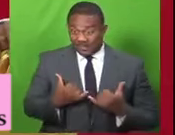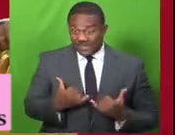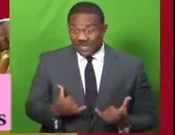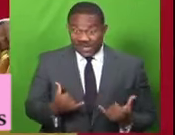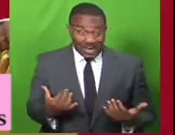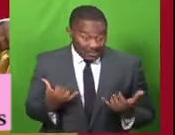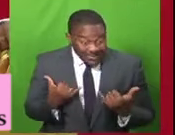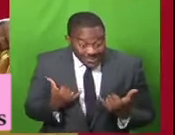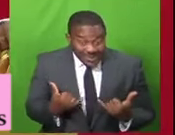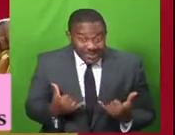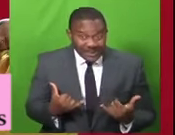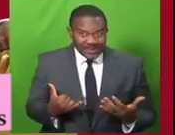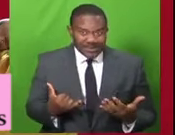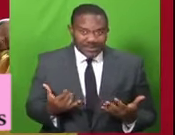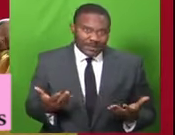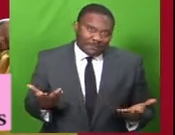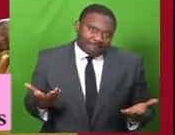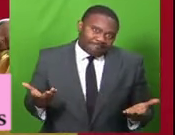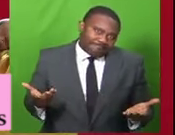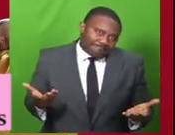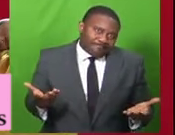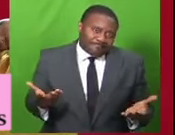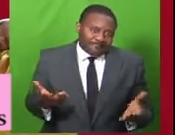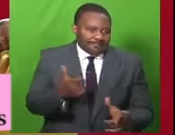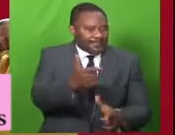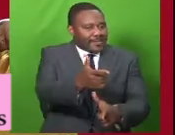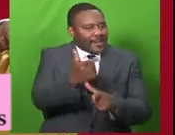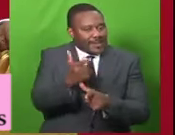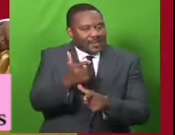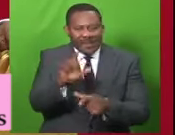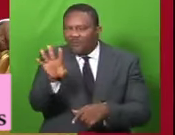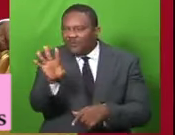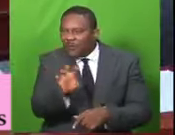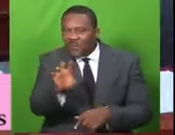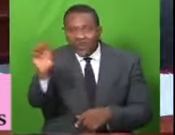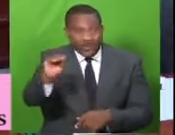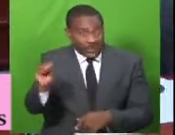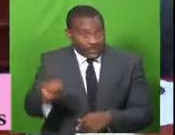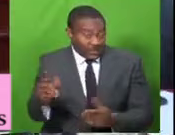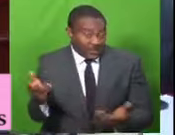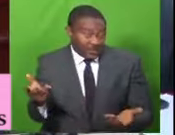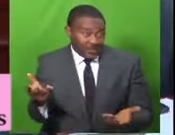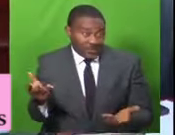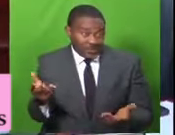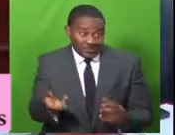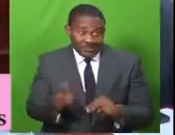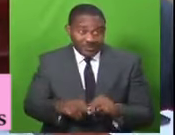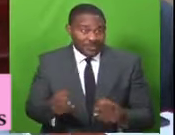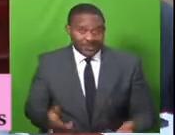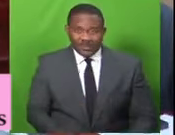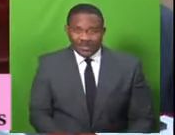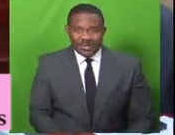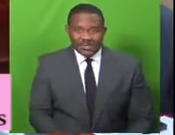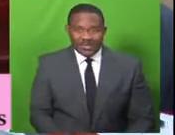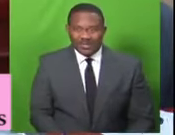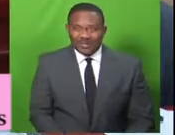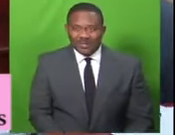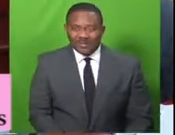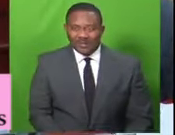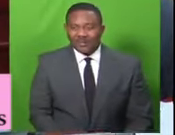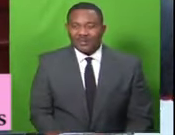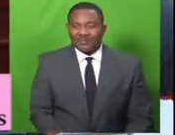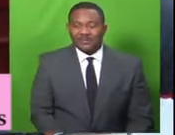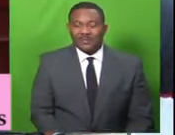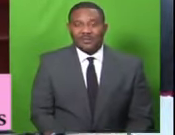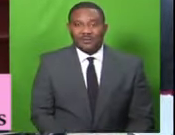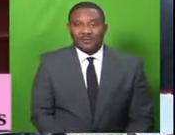speak, Mr. President, lending rate is at 40%. Mr. President, our economy is in